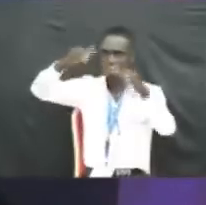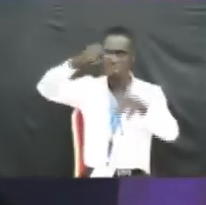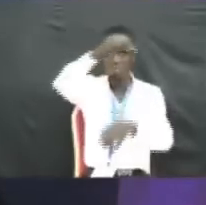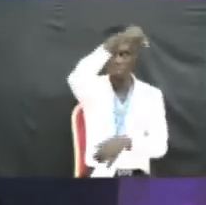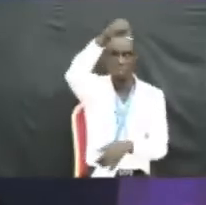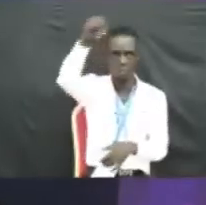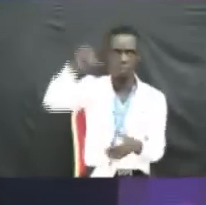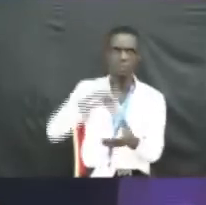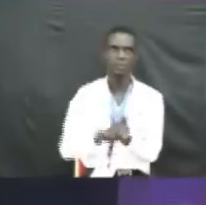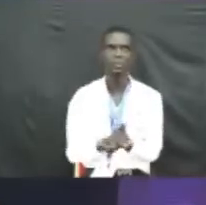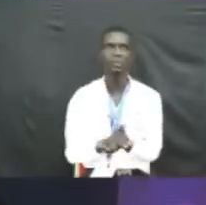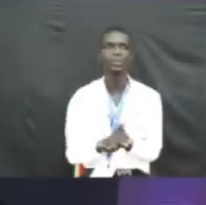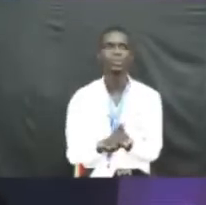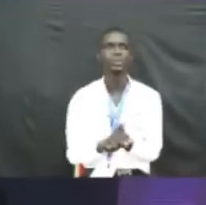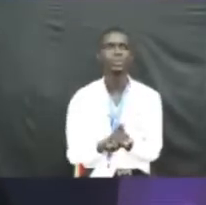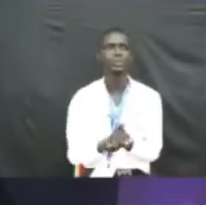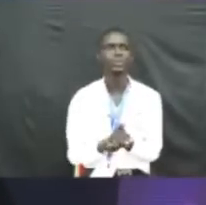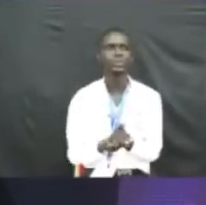to life